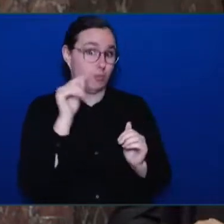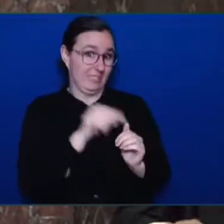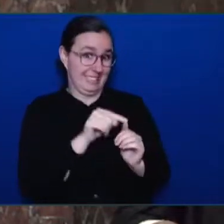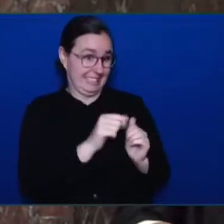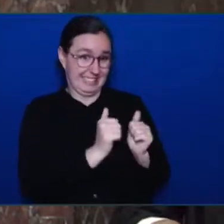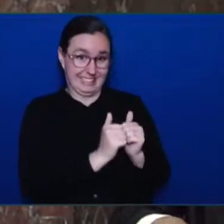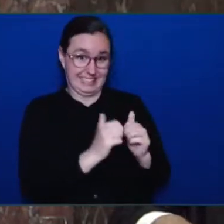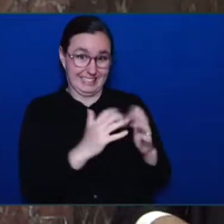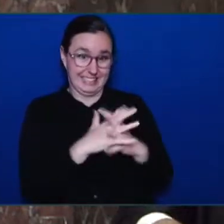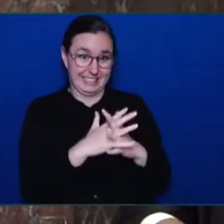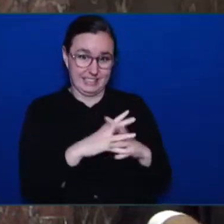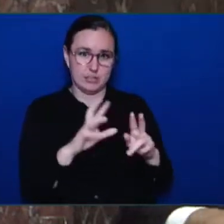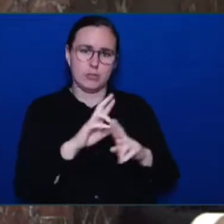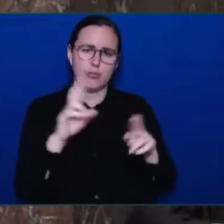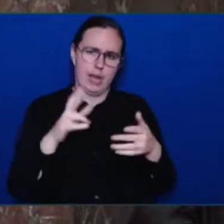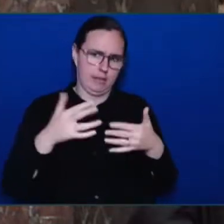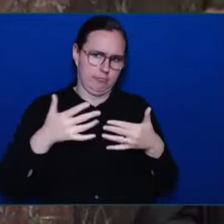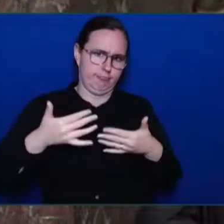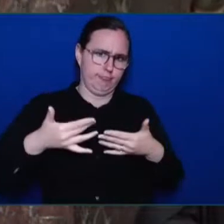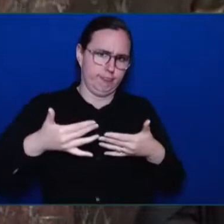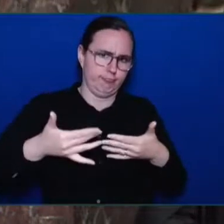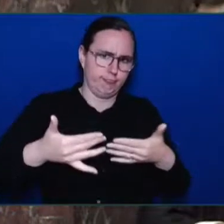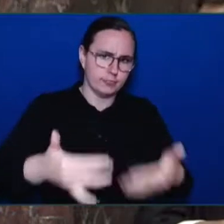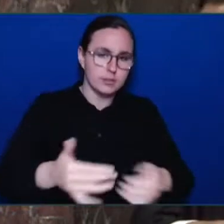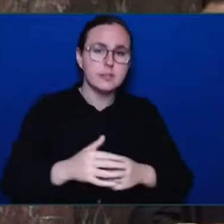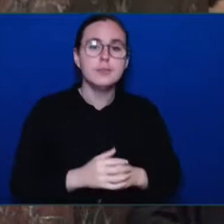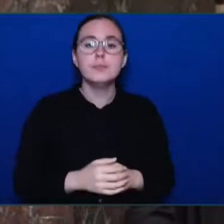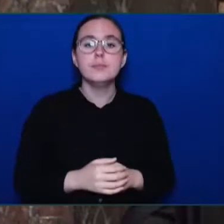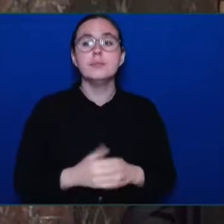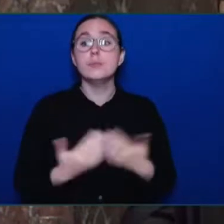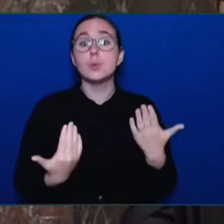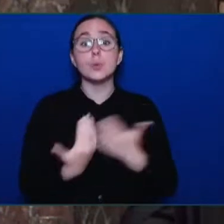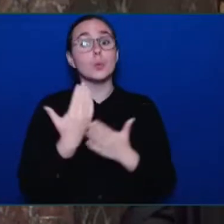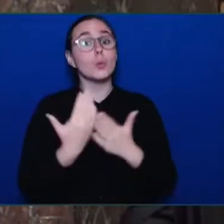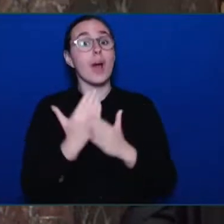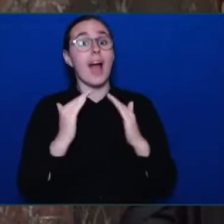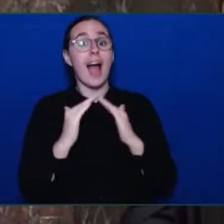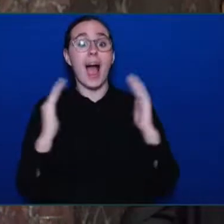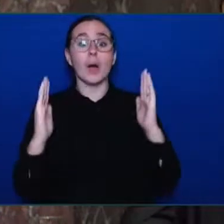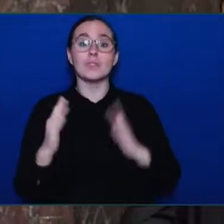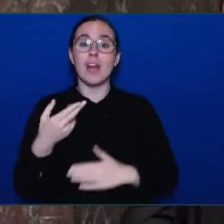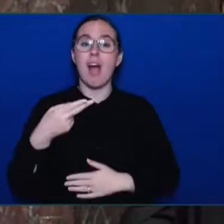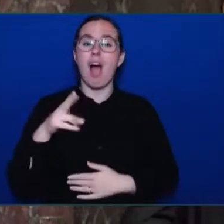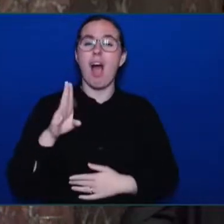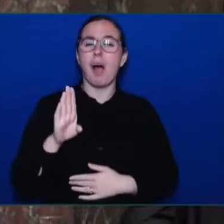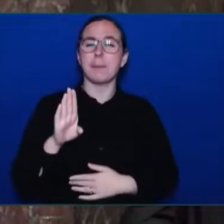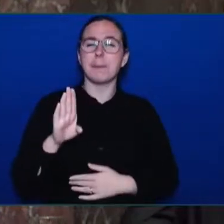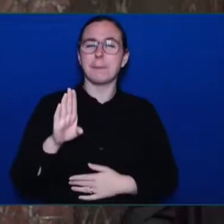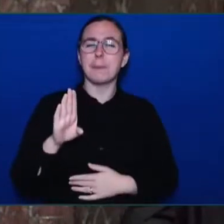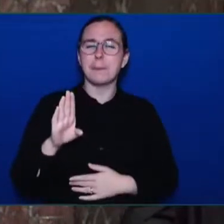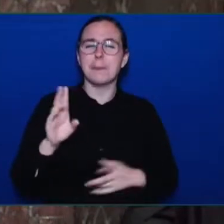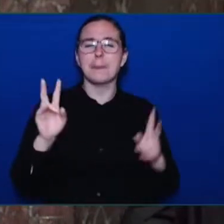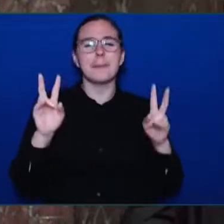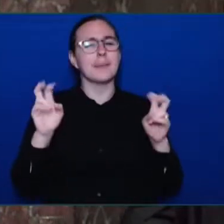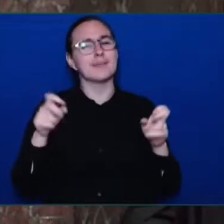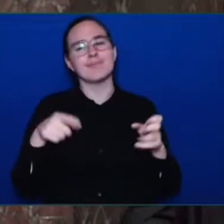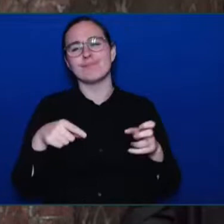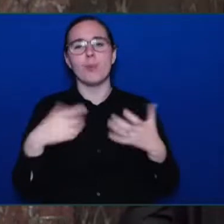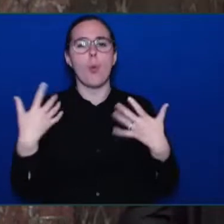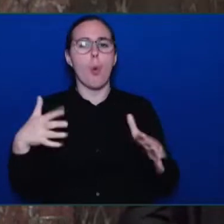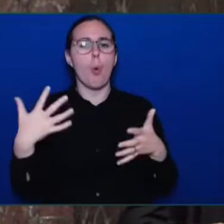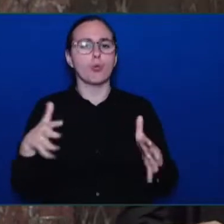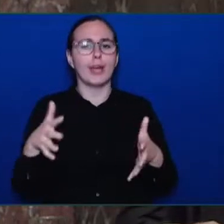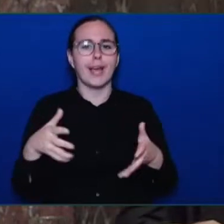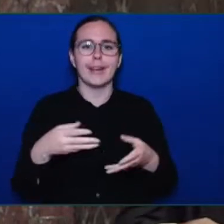Speaker, which has already brought more than 6,000 homes to the market. Mr. Speaker, we have worked with